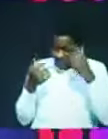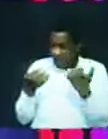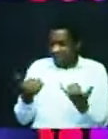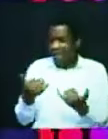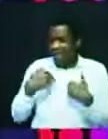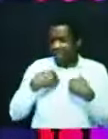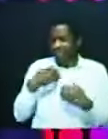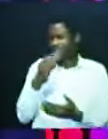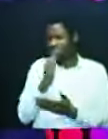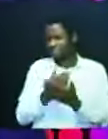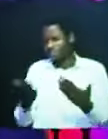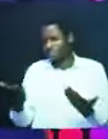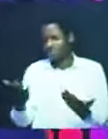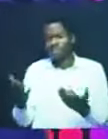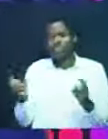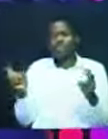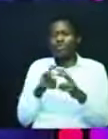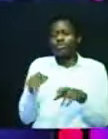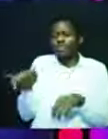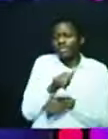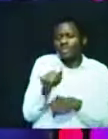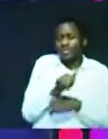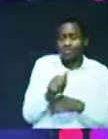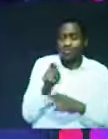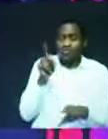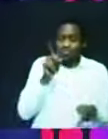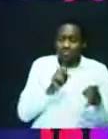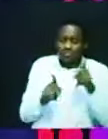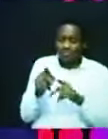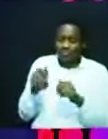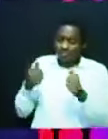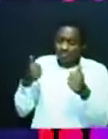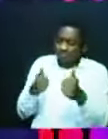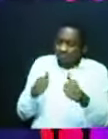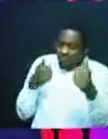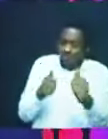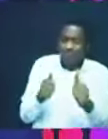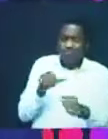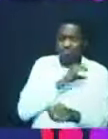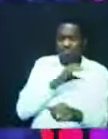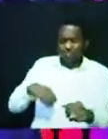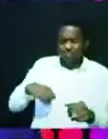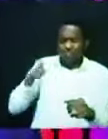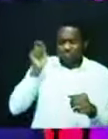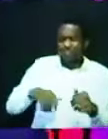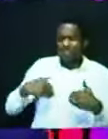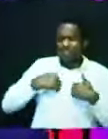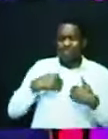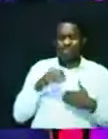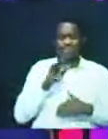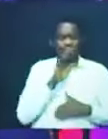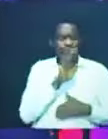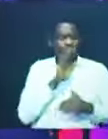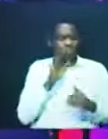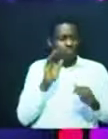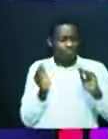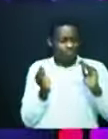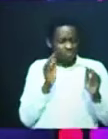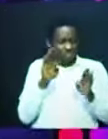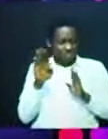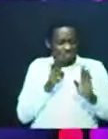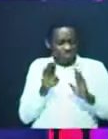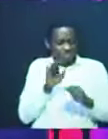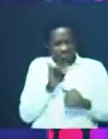us who are followers of Christ and children of Him should go by a certain trait. Yeke japadi autumi hunu se eyade